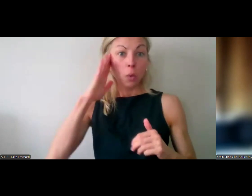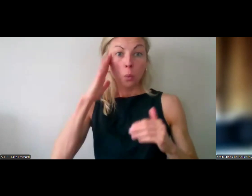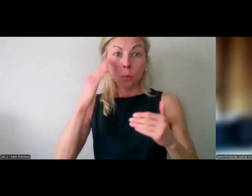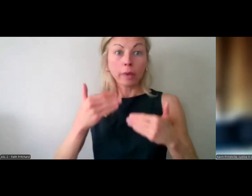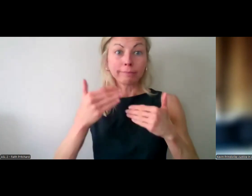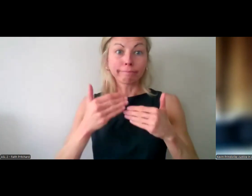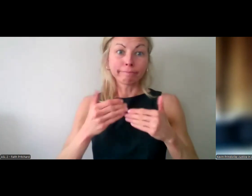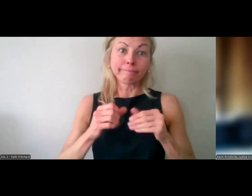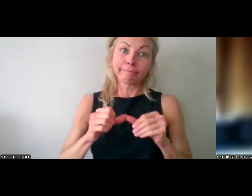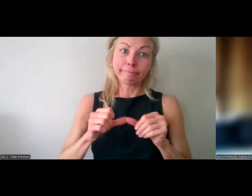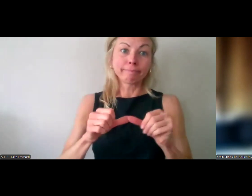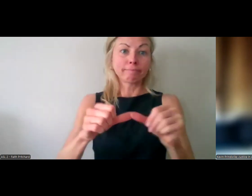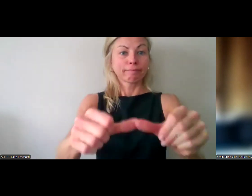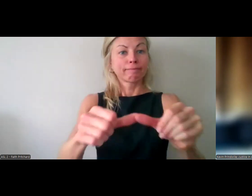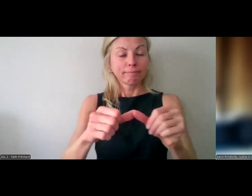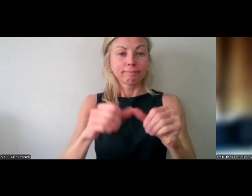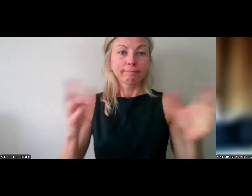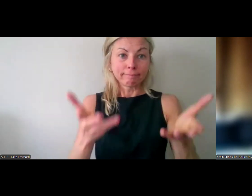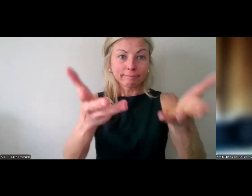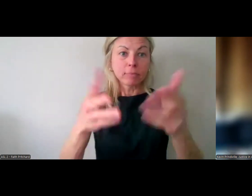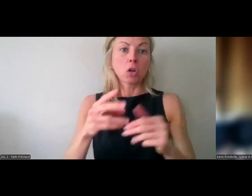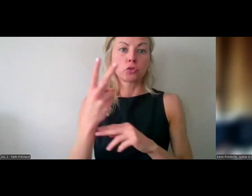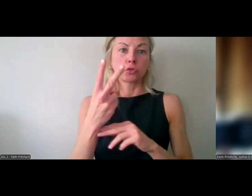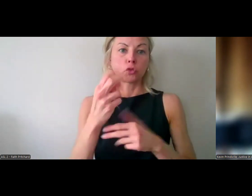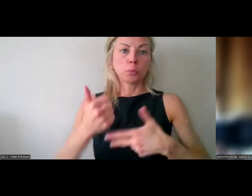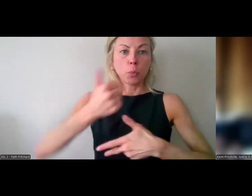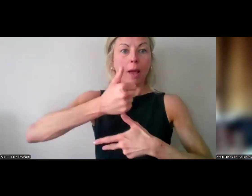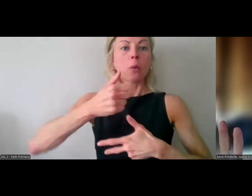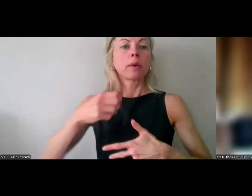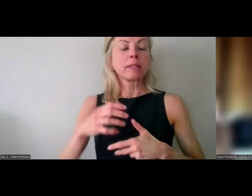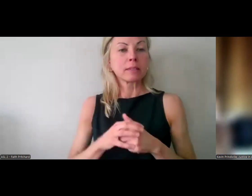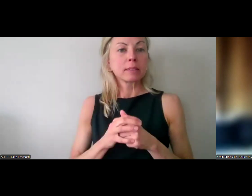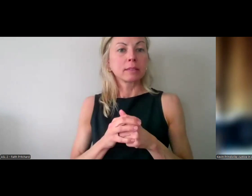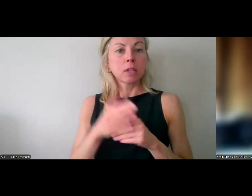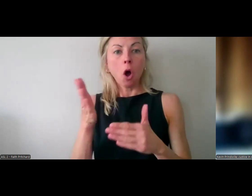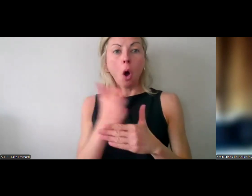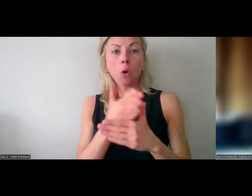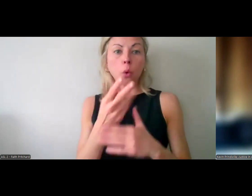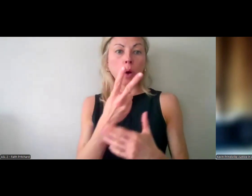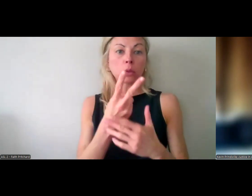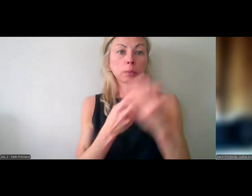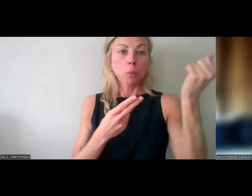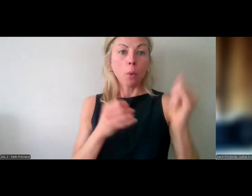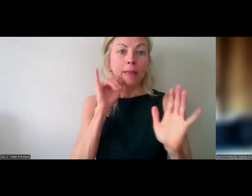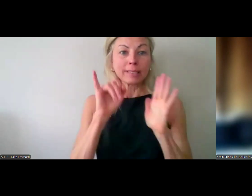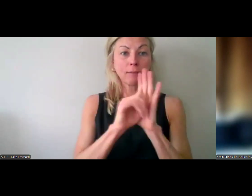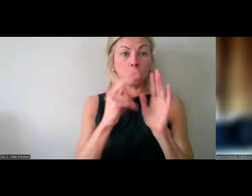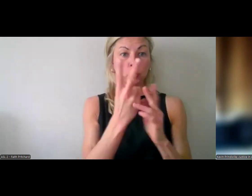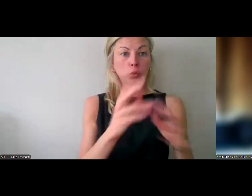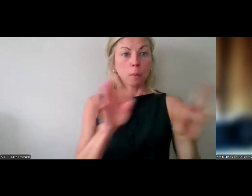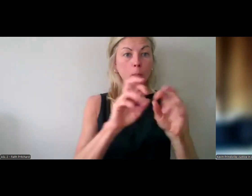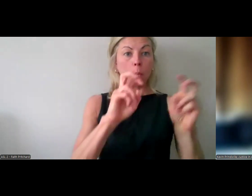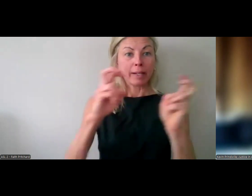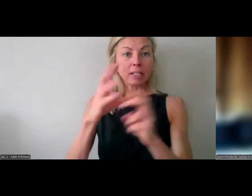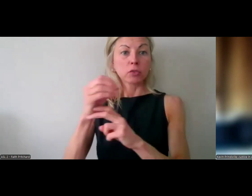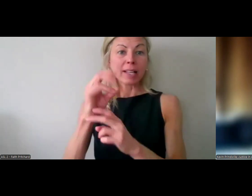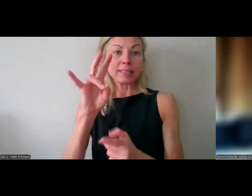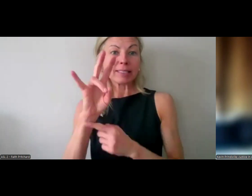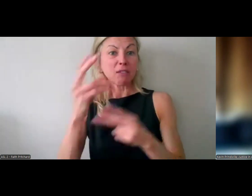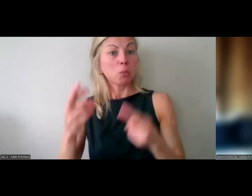2 priorities in the next year. Across both the identification of those 2 key issues and the 7